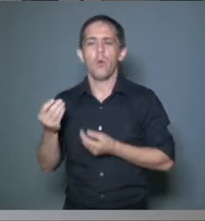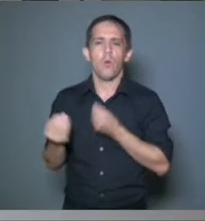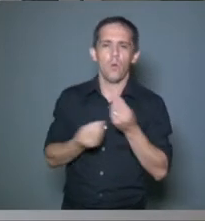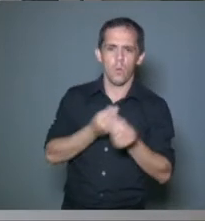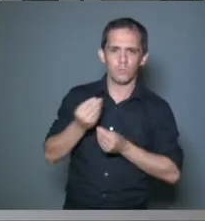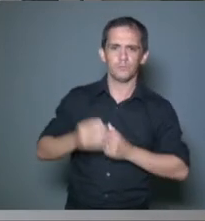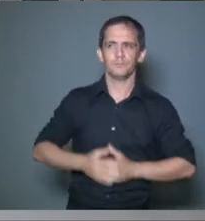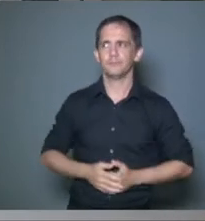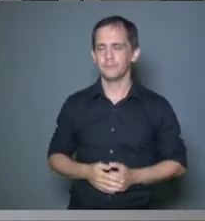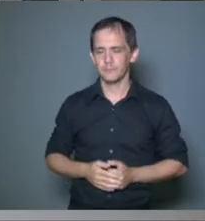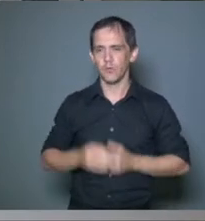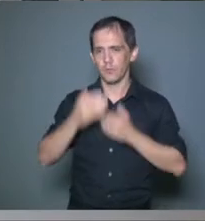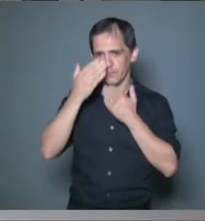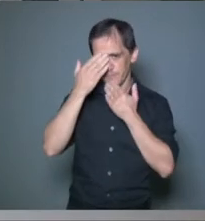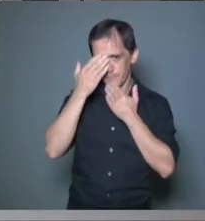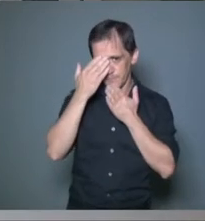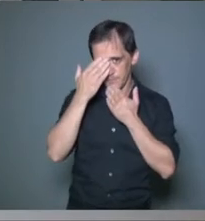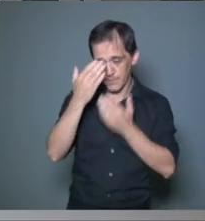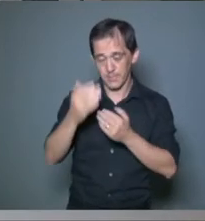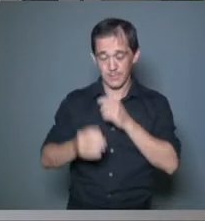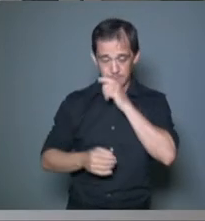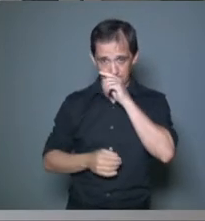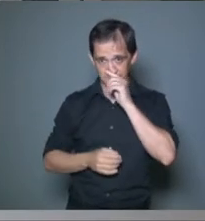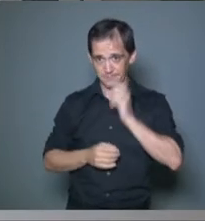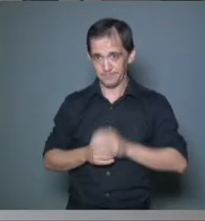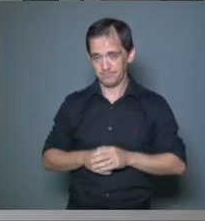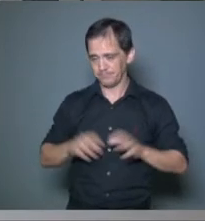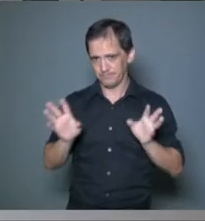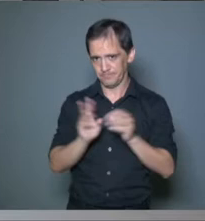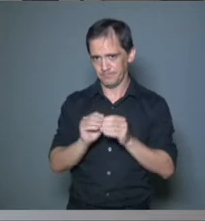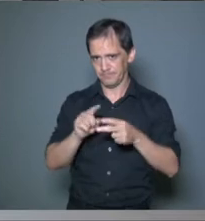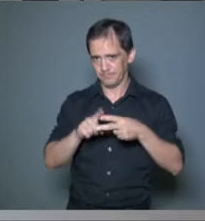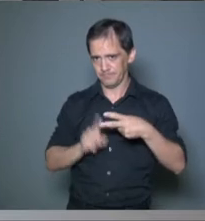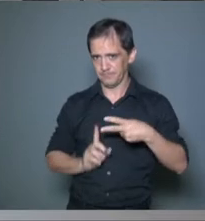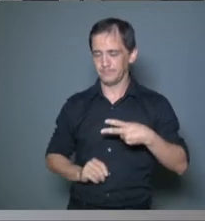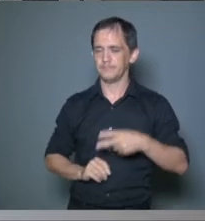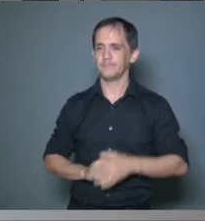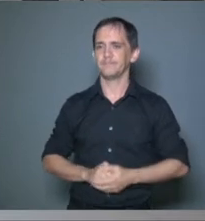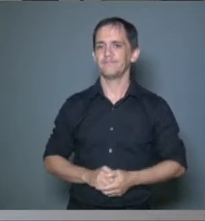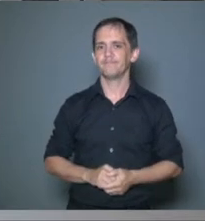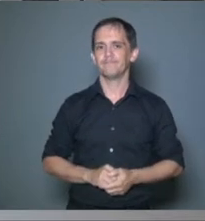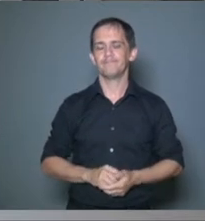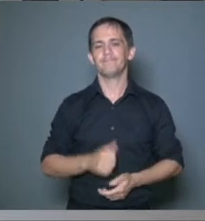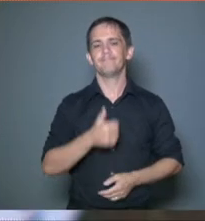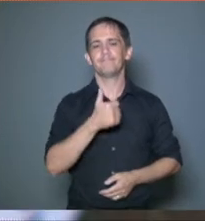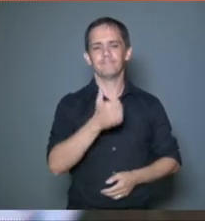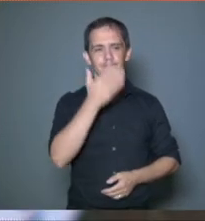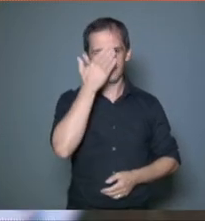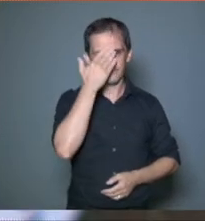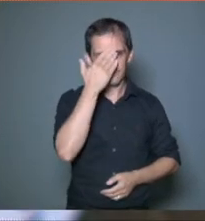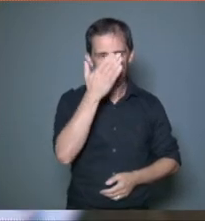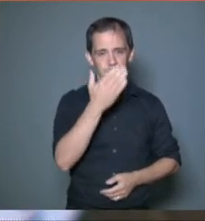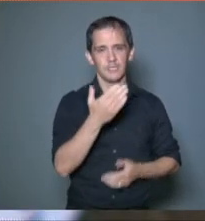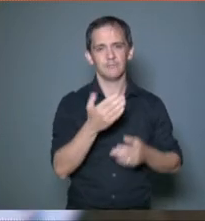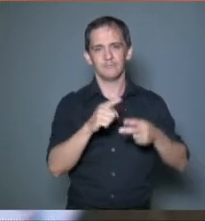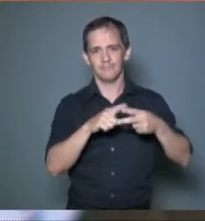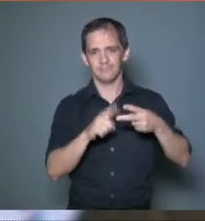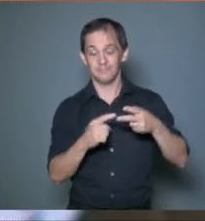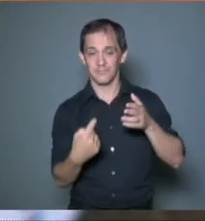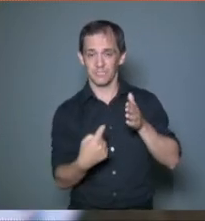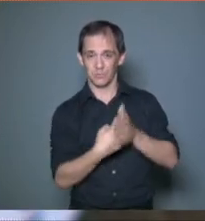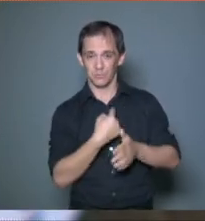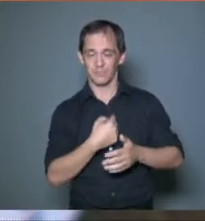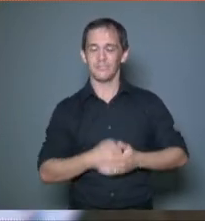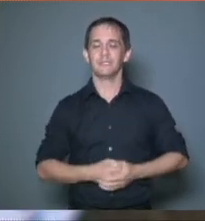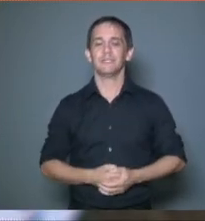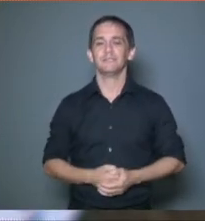So what do you think about that new growth trend? Thank you once again. That's it. Okay, Thiago, thank you very